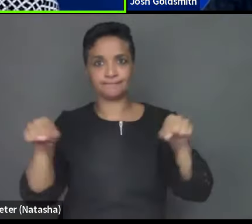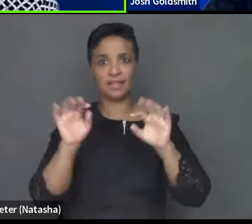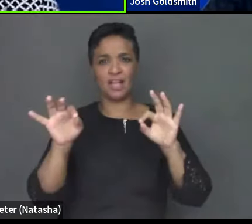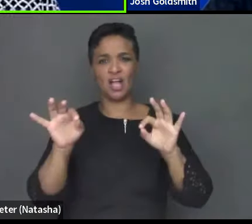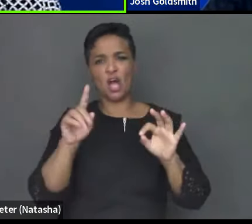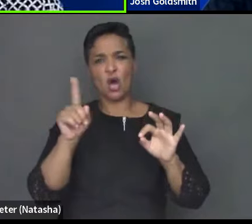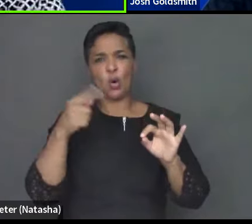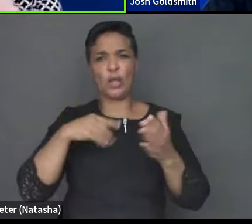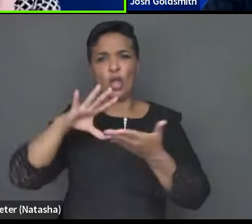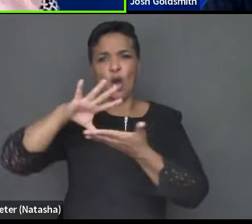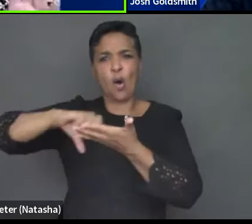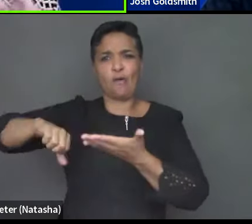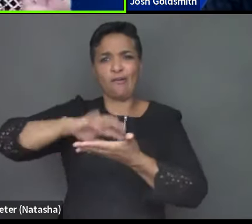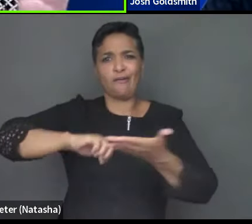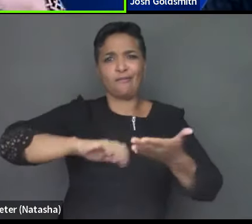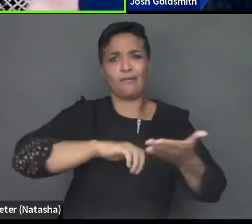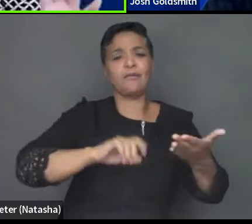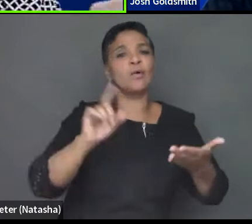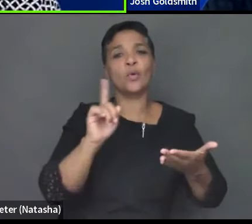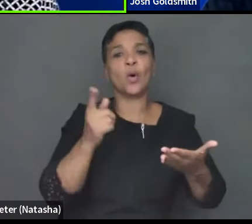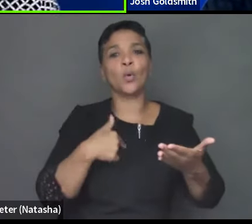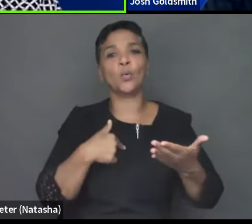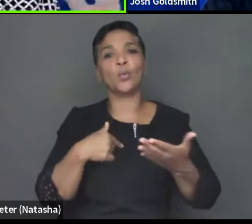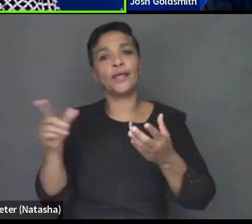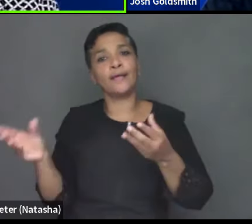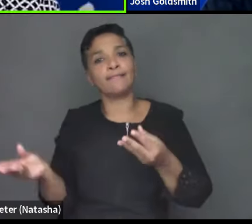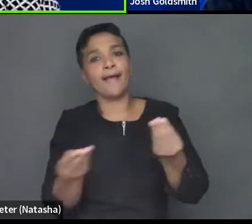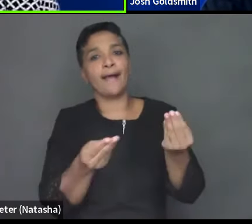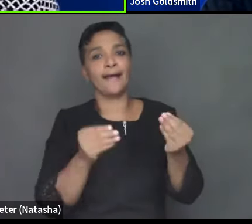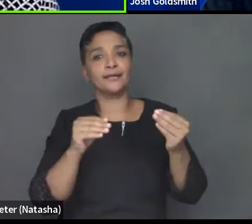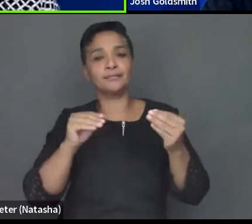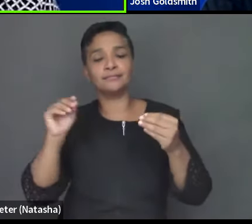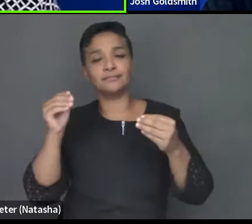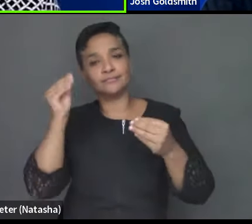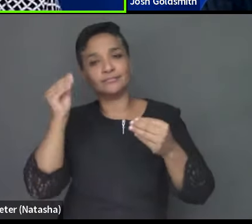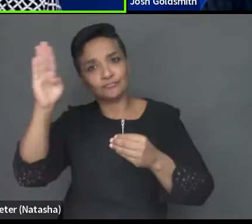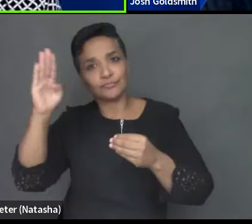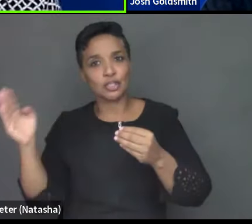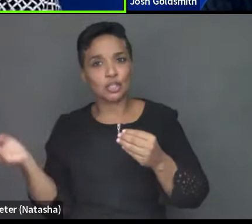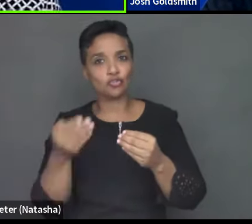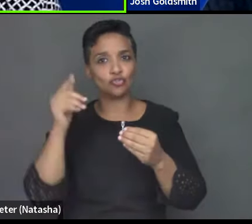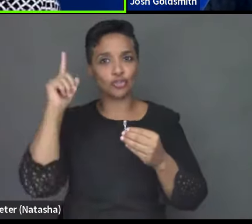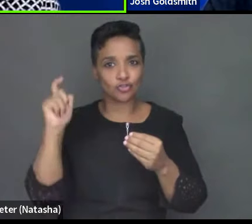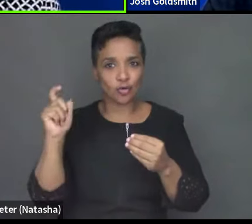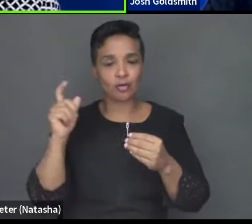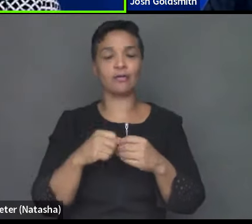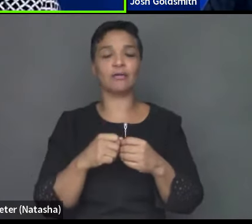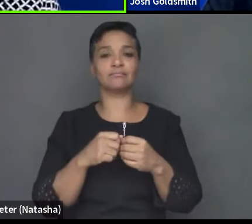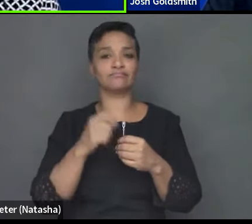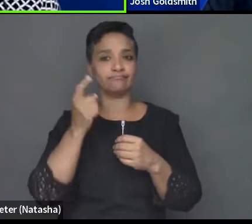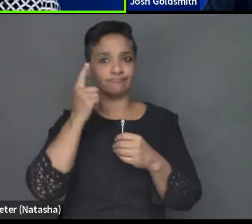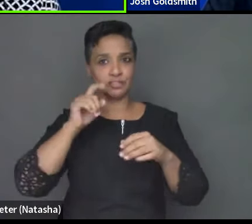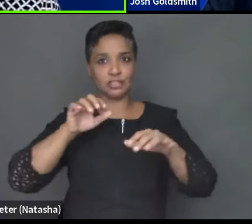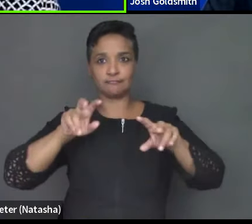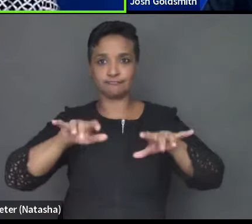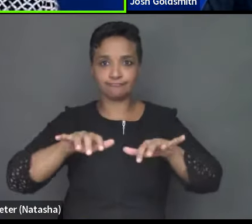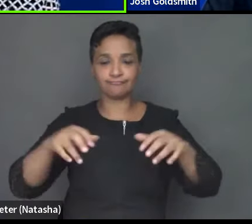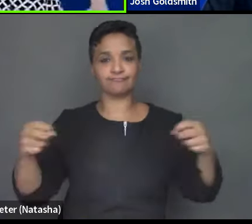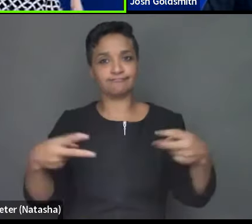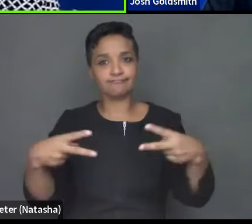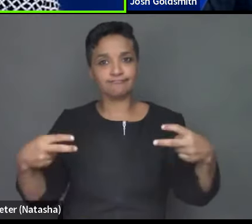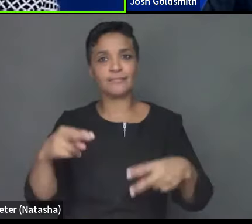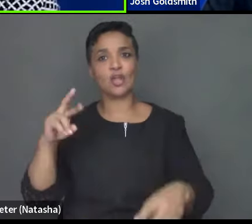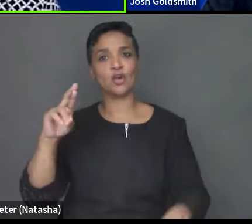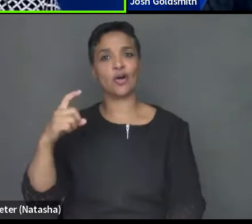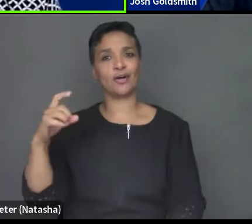took anything out, but we add a little intro to the videos and make sure that the captions that the wonderful Roxanne prepared are ready